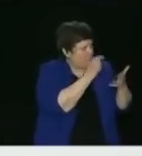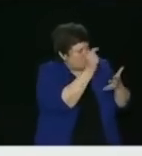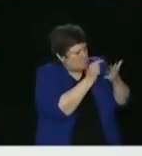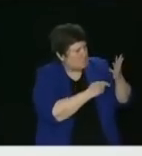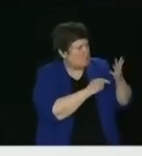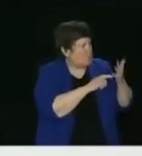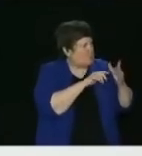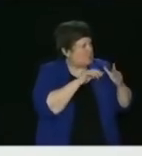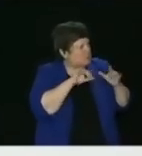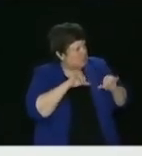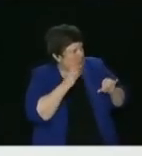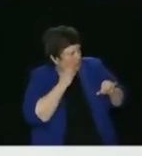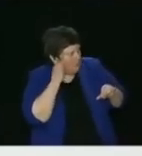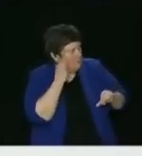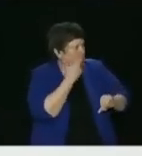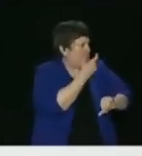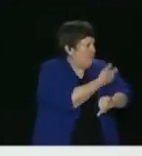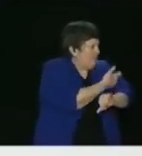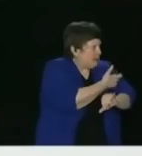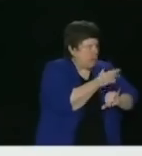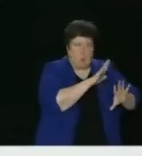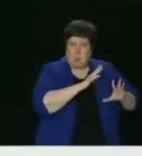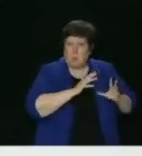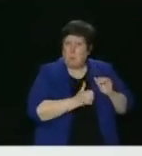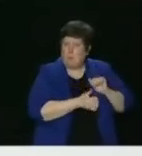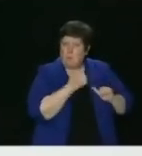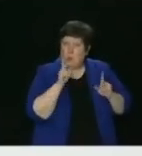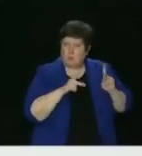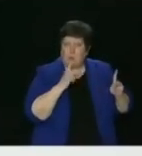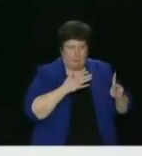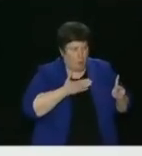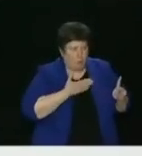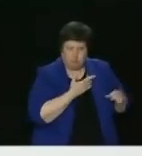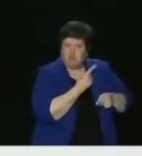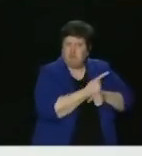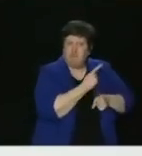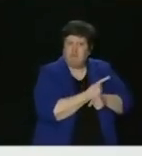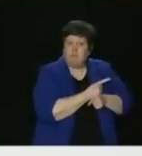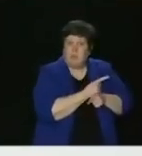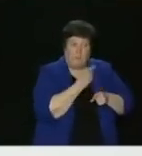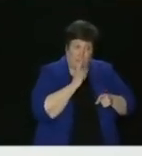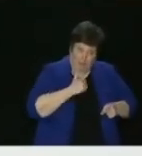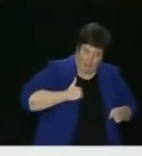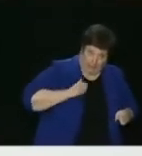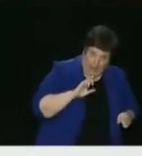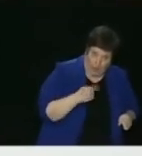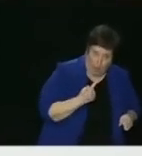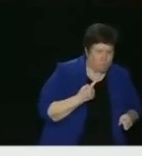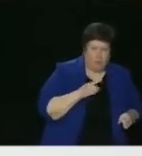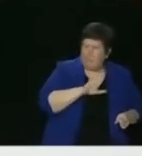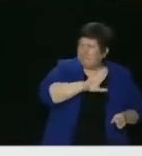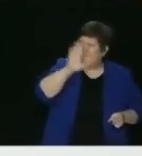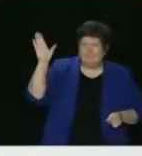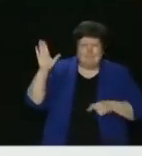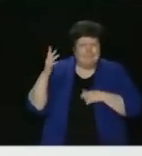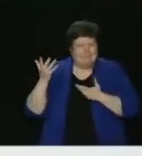to get vaccinated at a higher rate than most in most of our peer countries across the world.